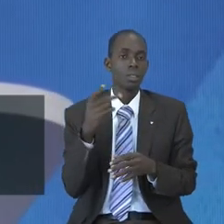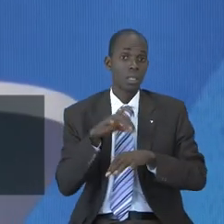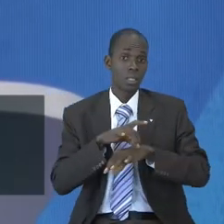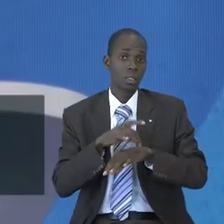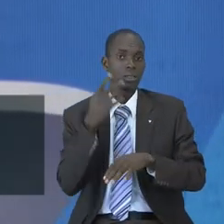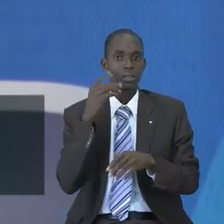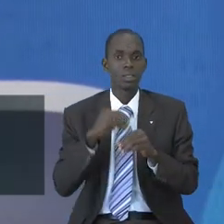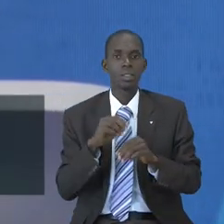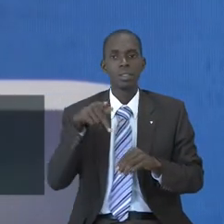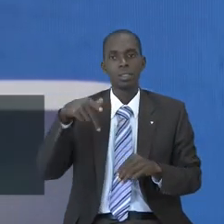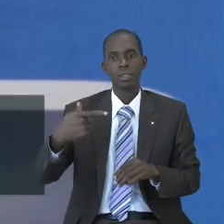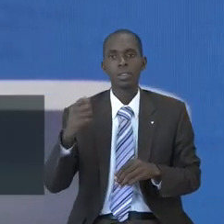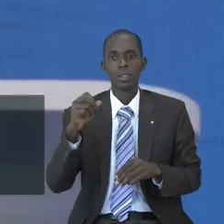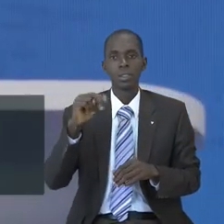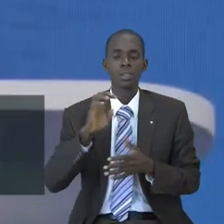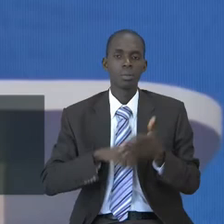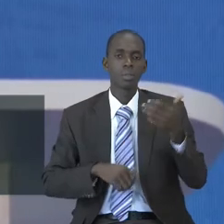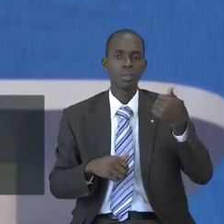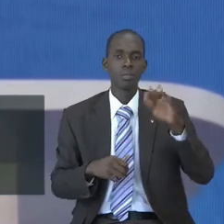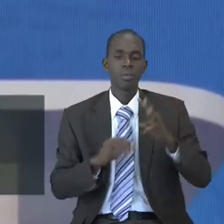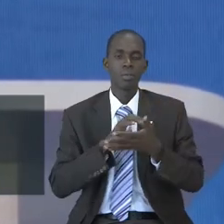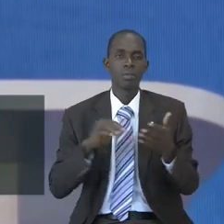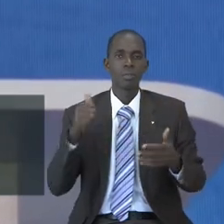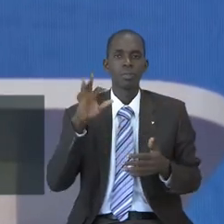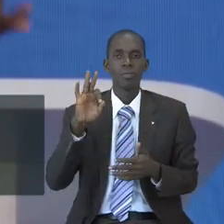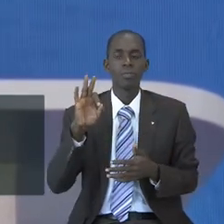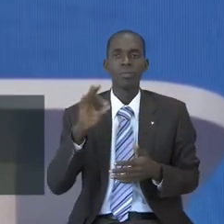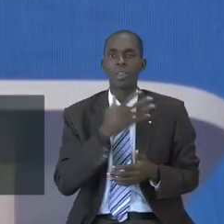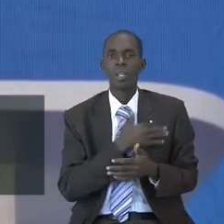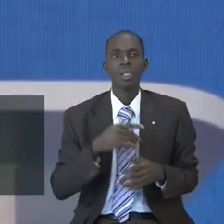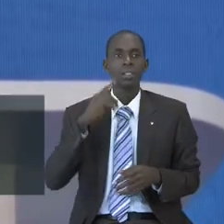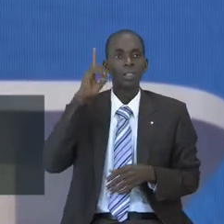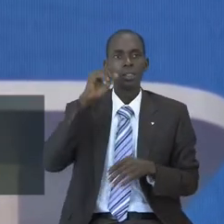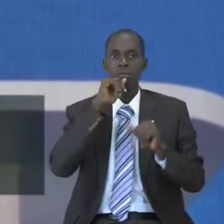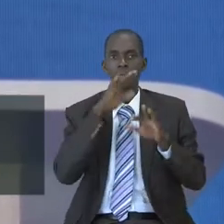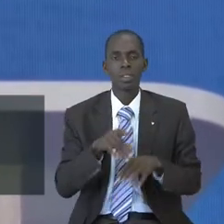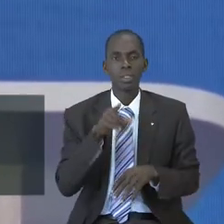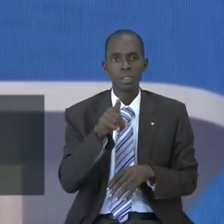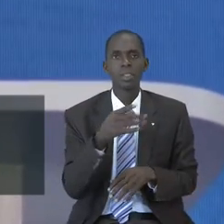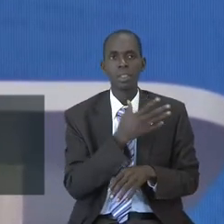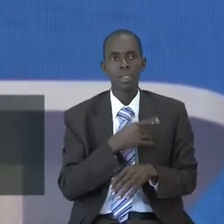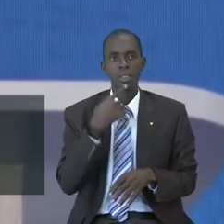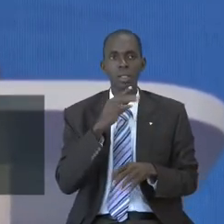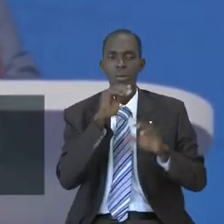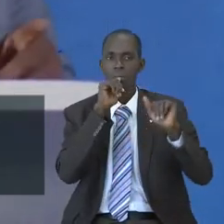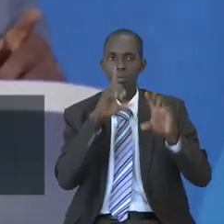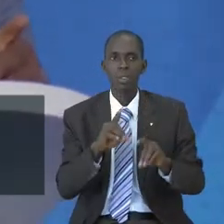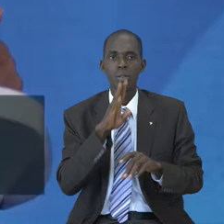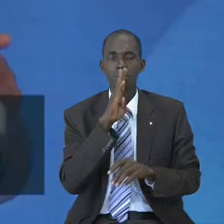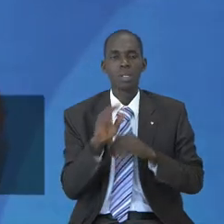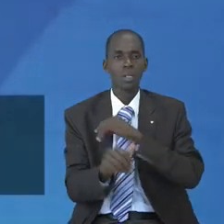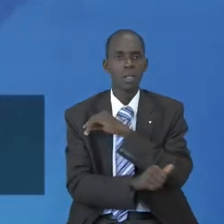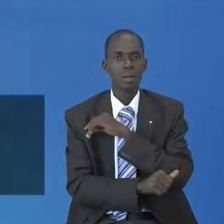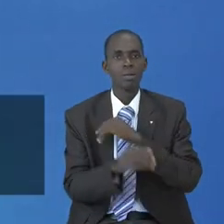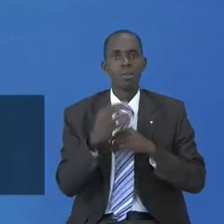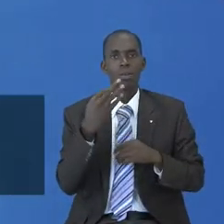verse 19. It says, and he blessed him and said, blessed be Abraham, of